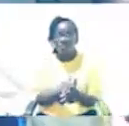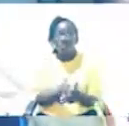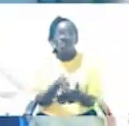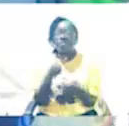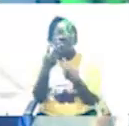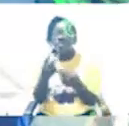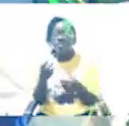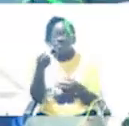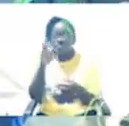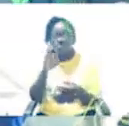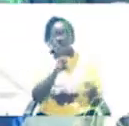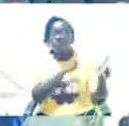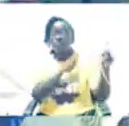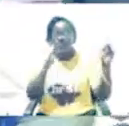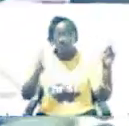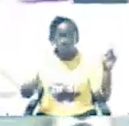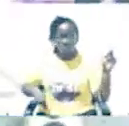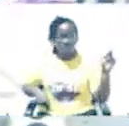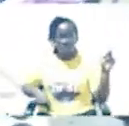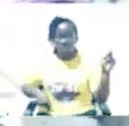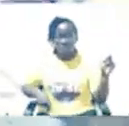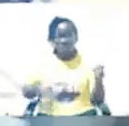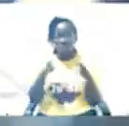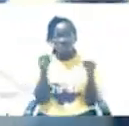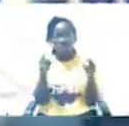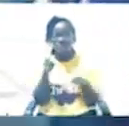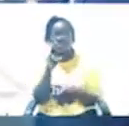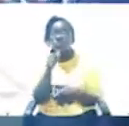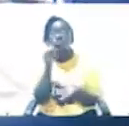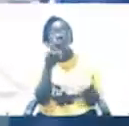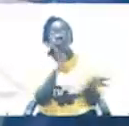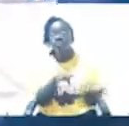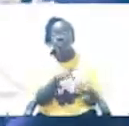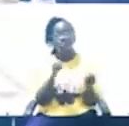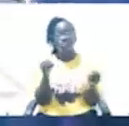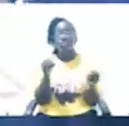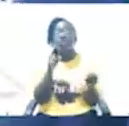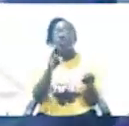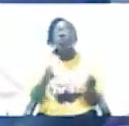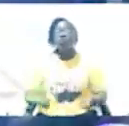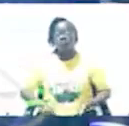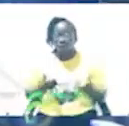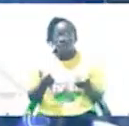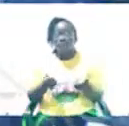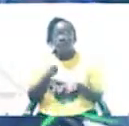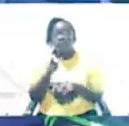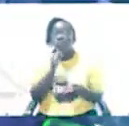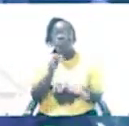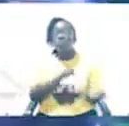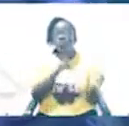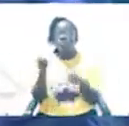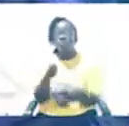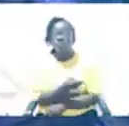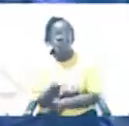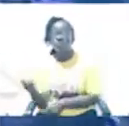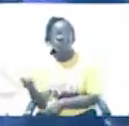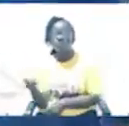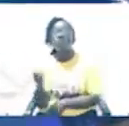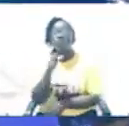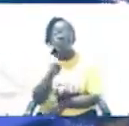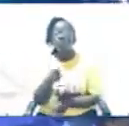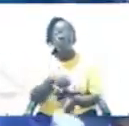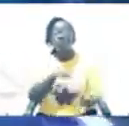life. No, you will not die. You will live. You will not go to hell. You will go to